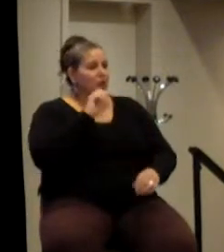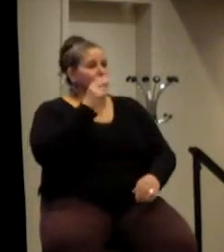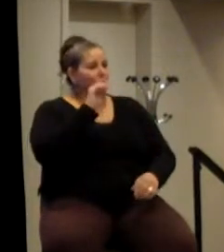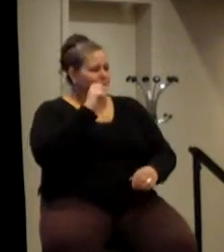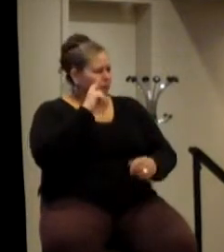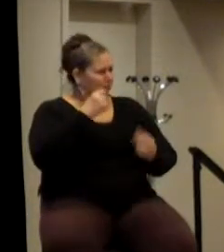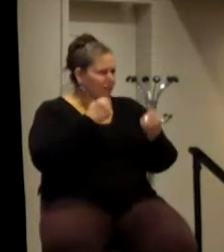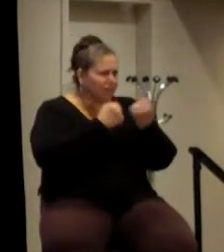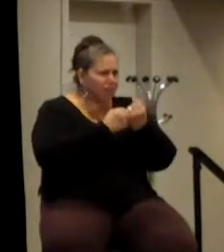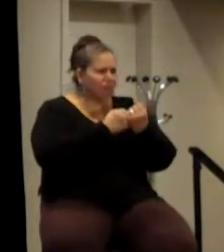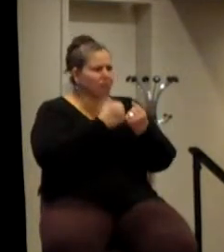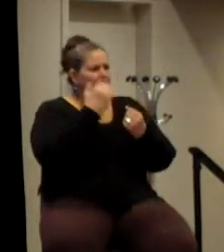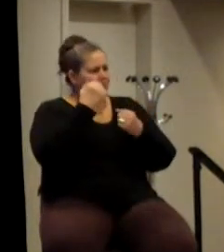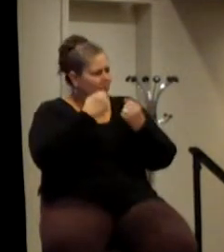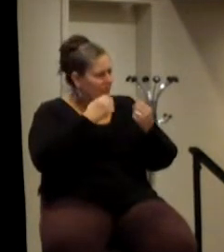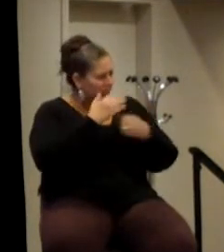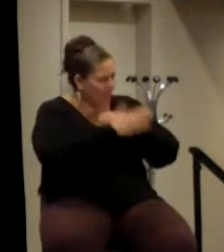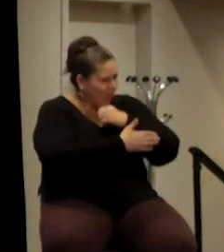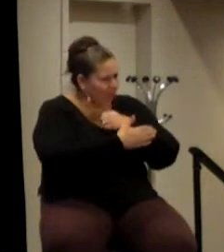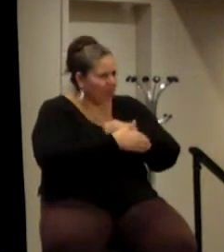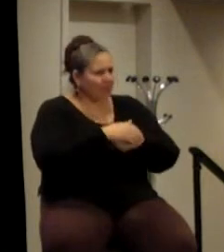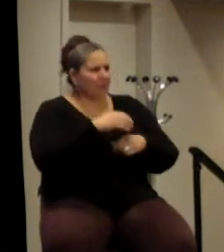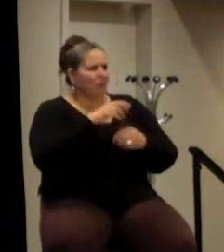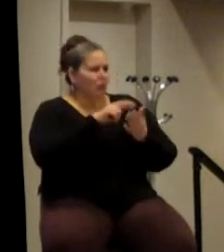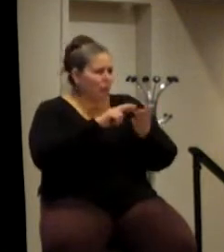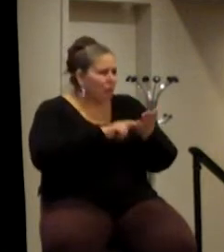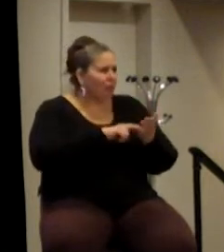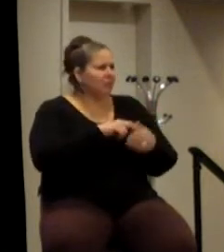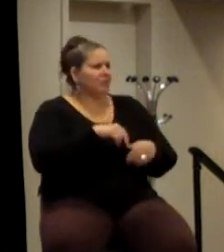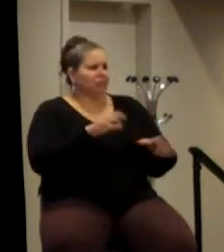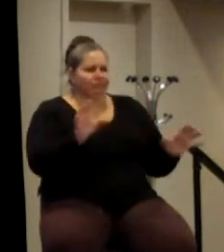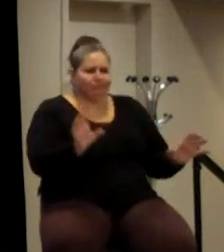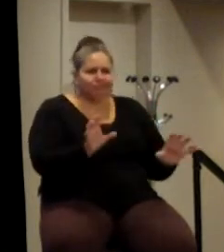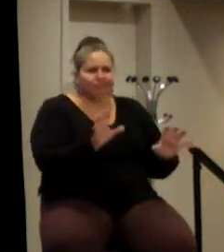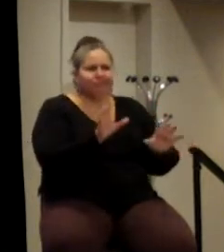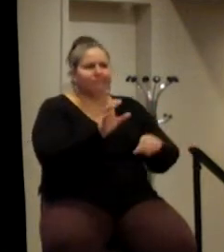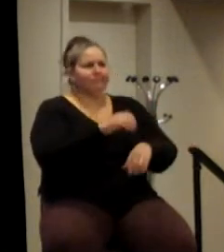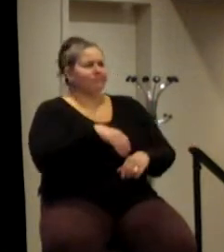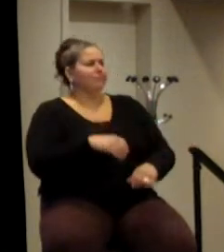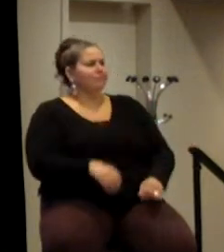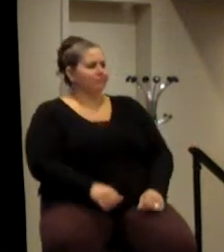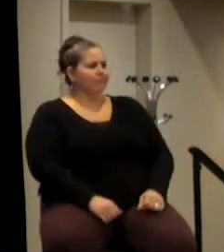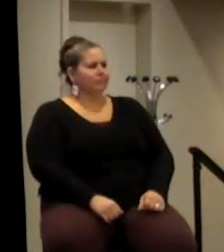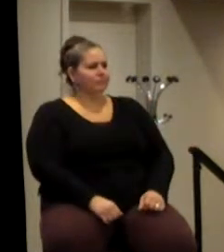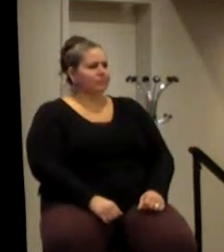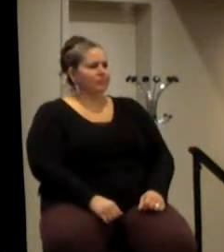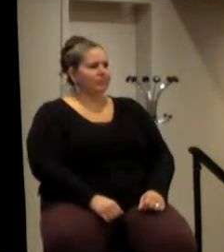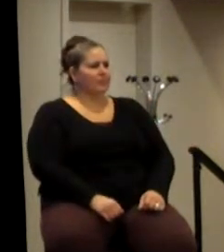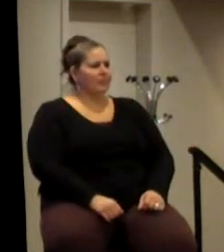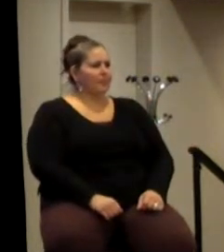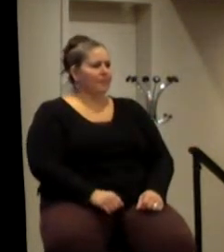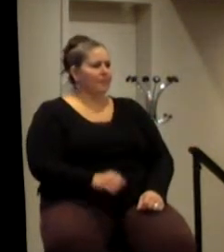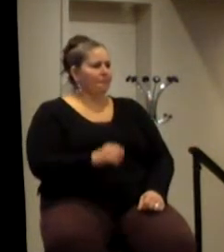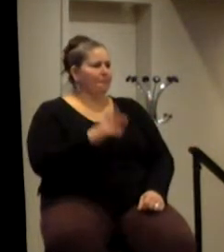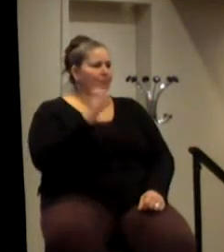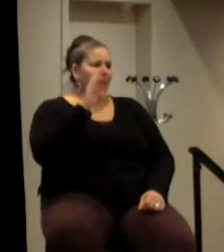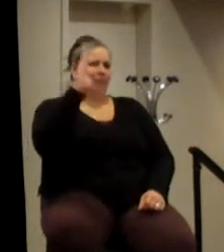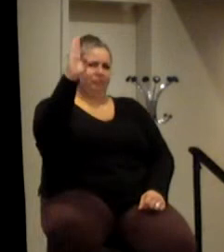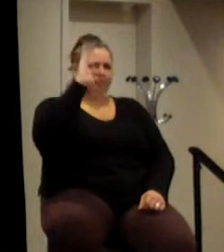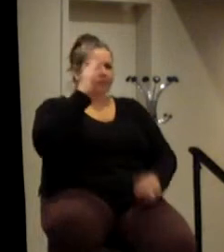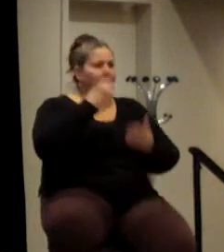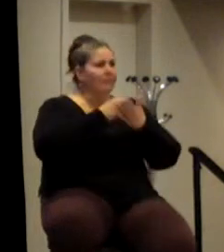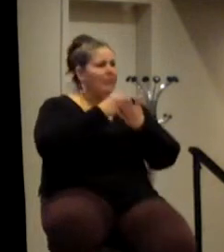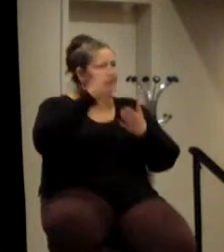front line doing the work, and he wants to get direct funding to us. It's a model that's